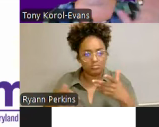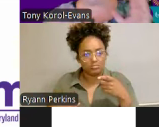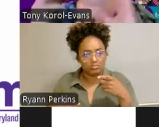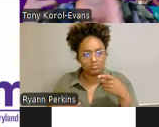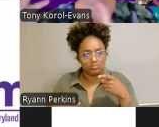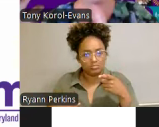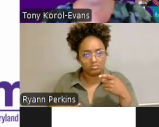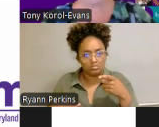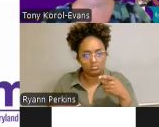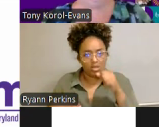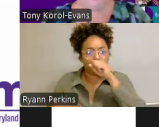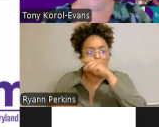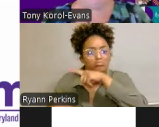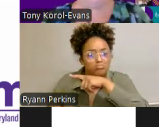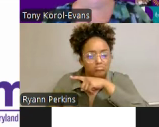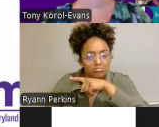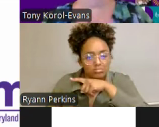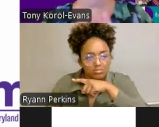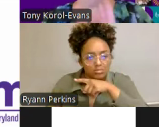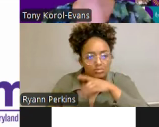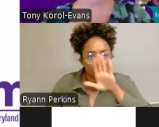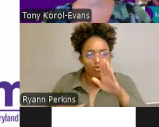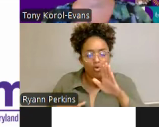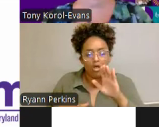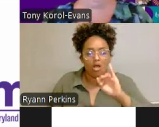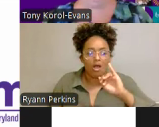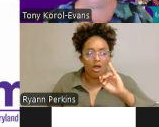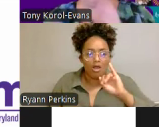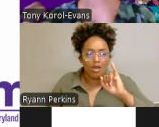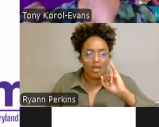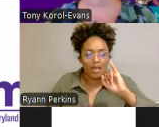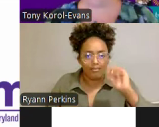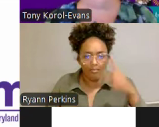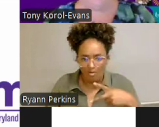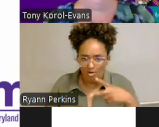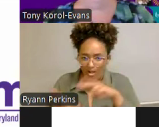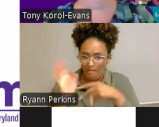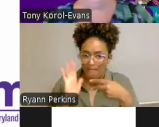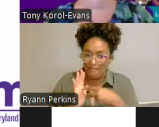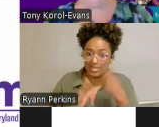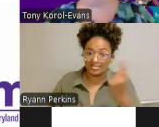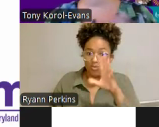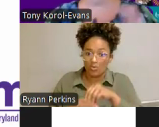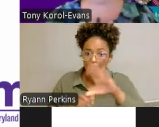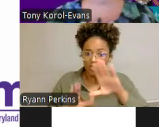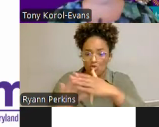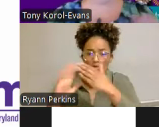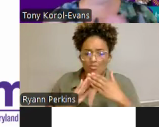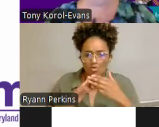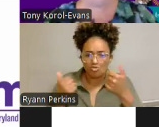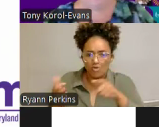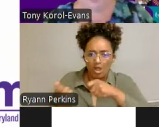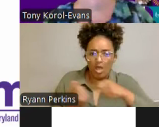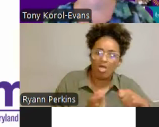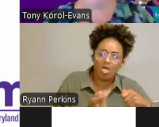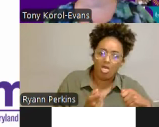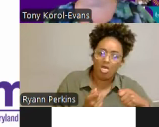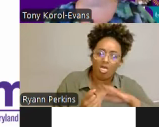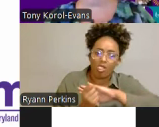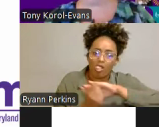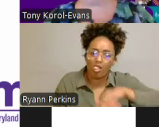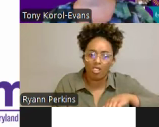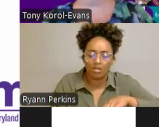community, there's already a negative thought process. So if you report somebody in the community, you're taking down the community, right? Same thing if you're BIPOC,